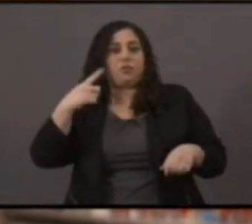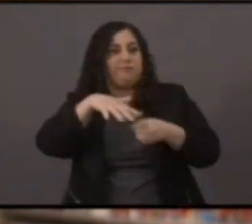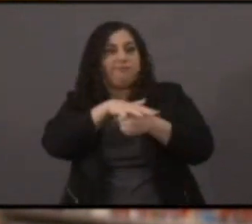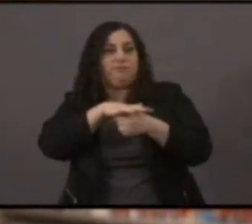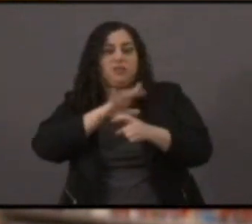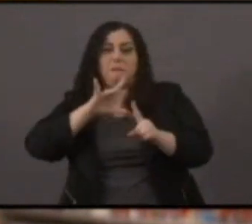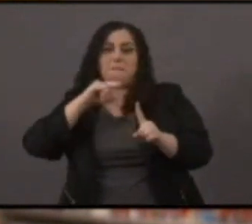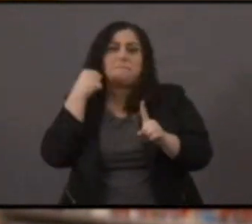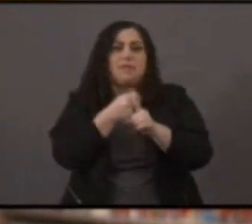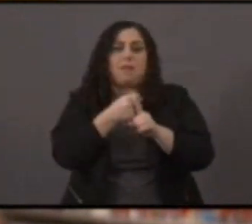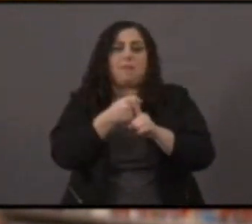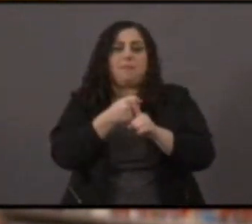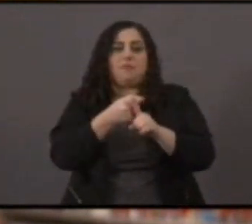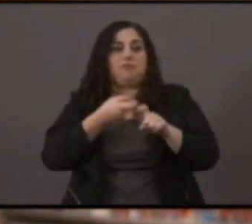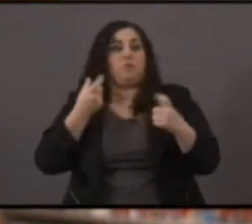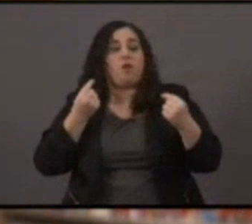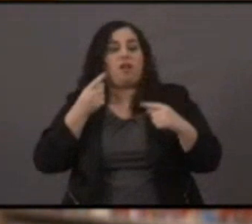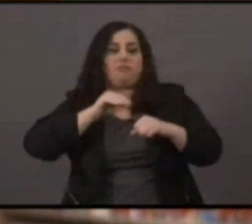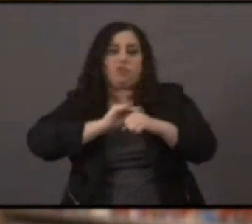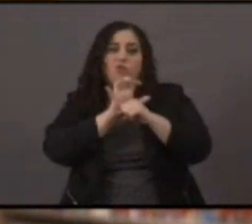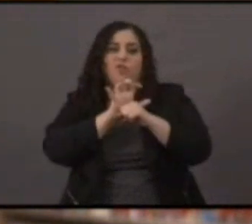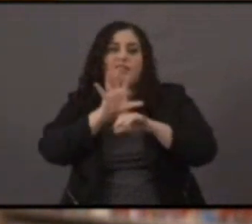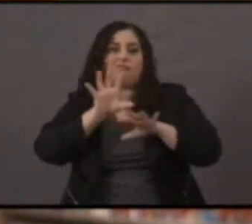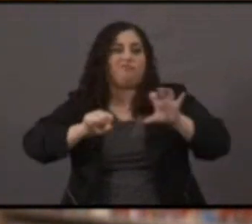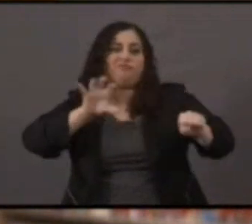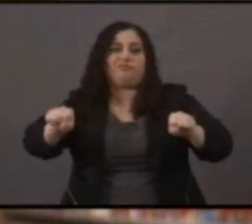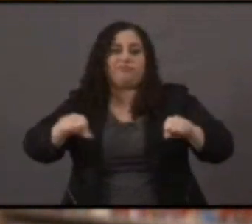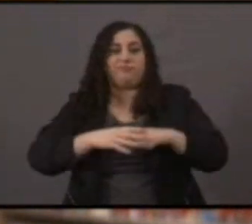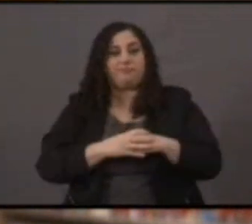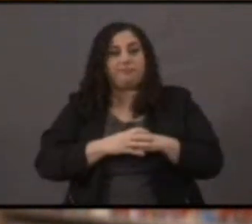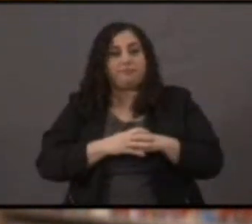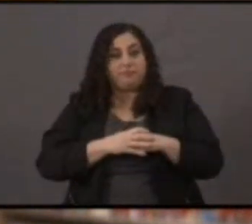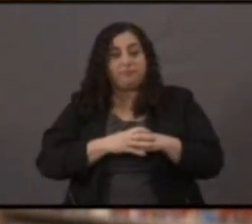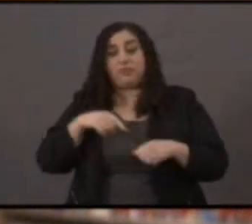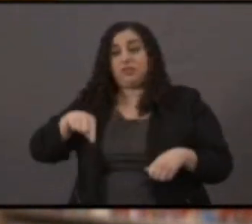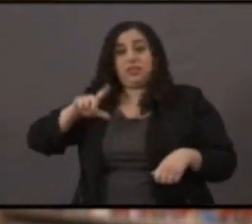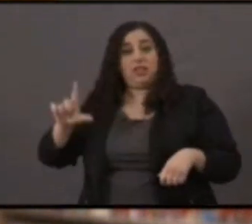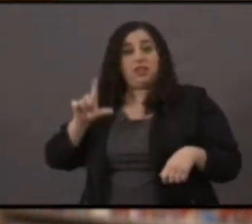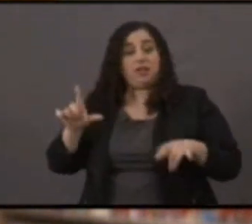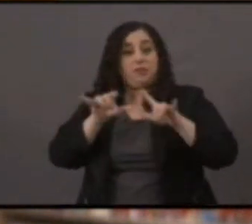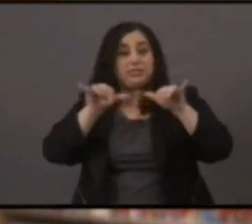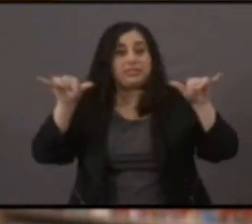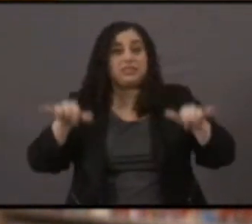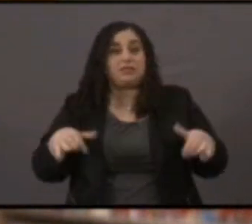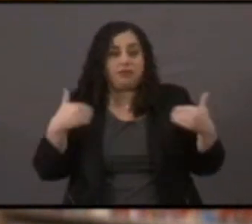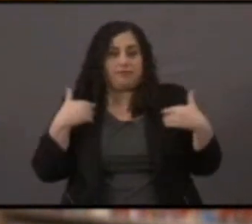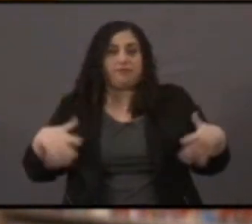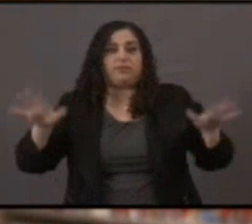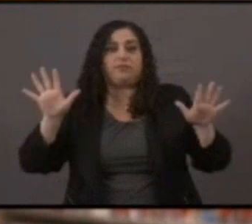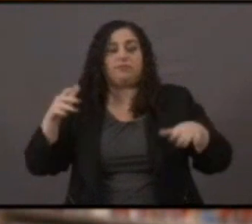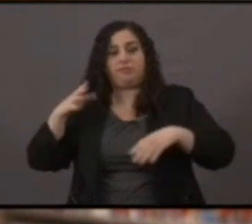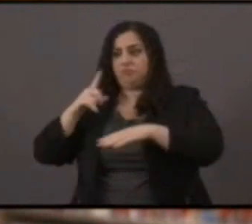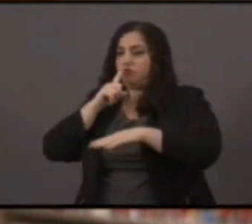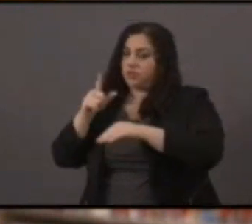COVID-19. This is the newest library in our system, and it also happens to be one of the busiest.